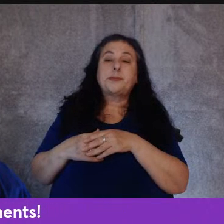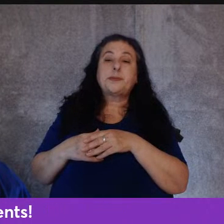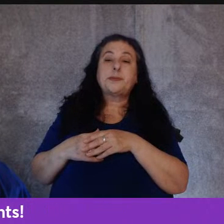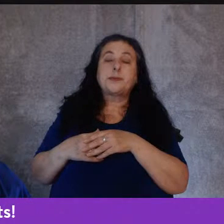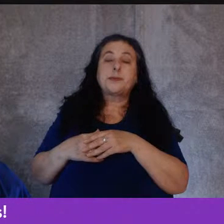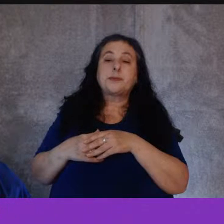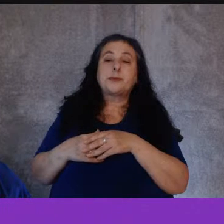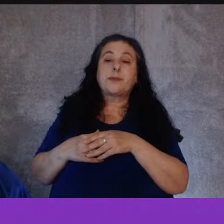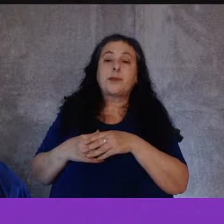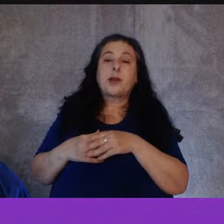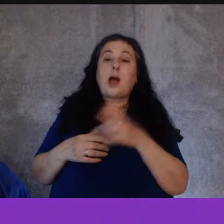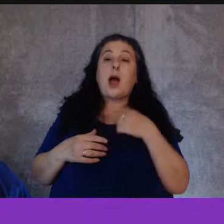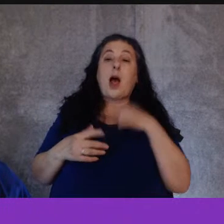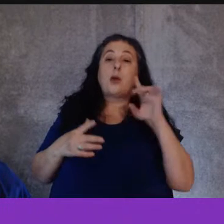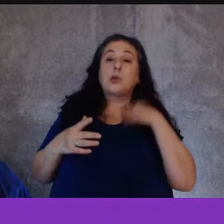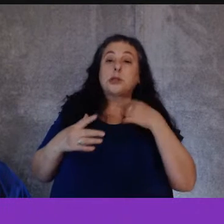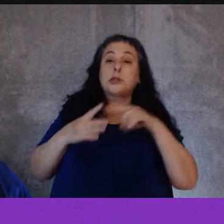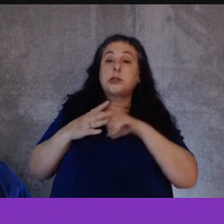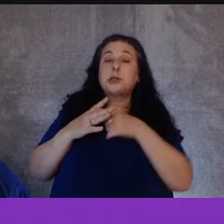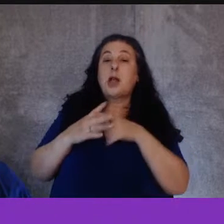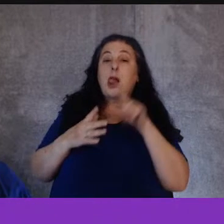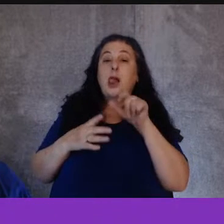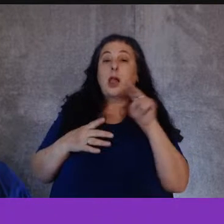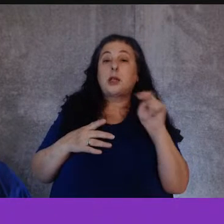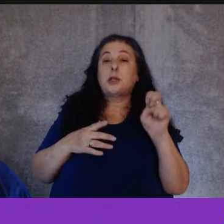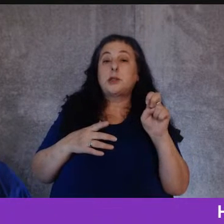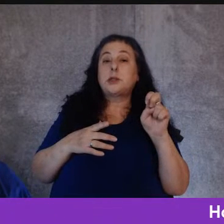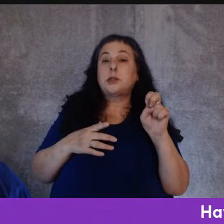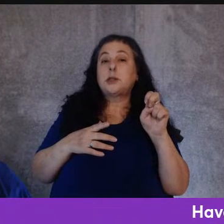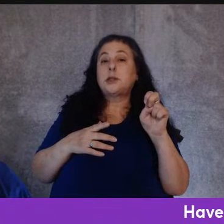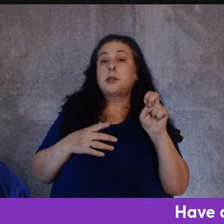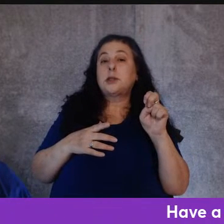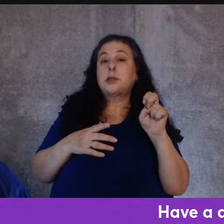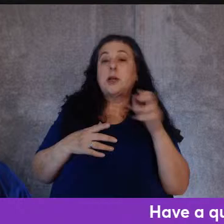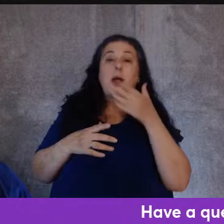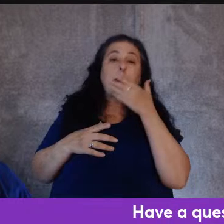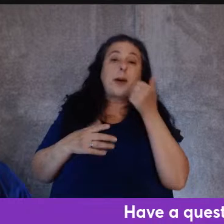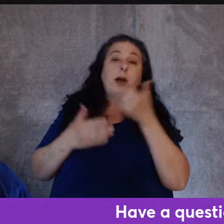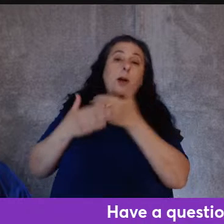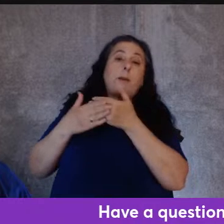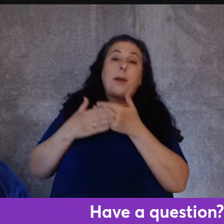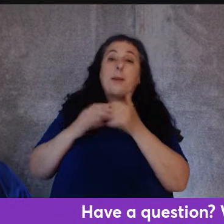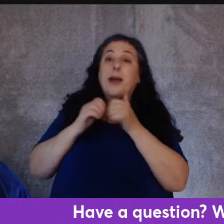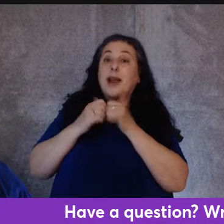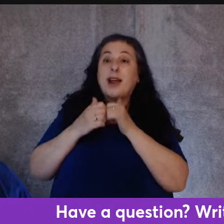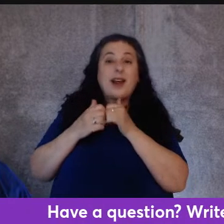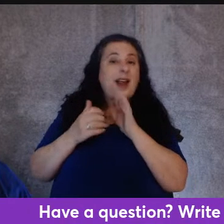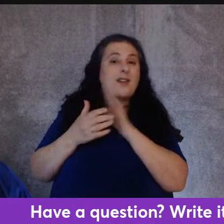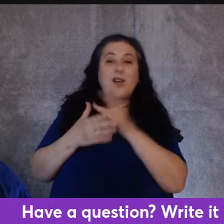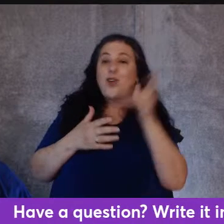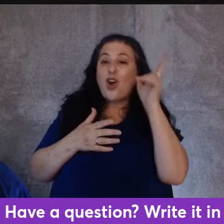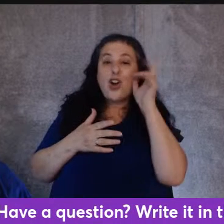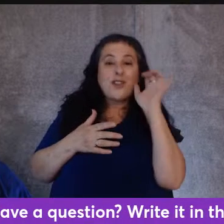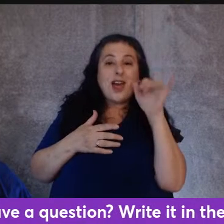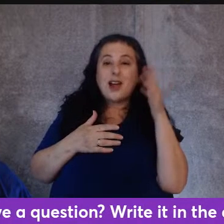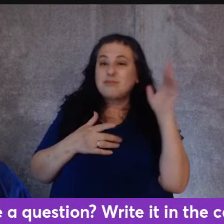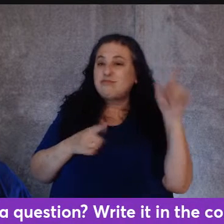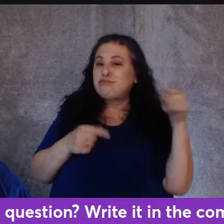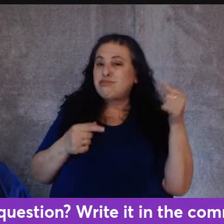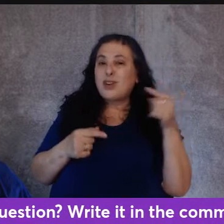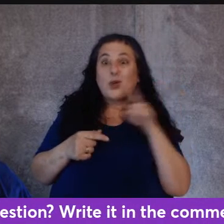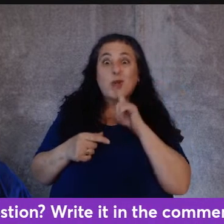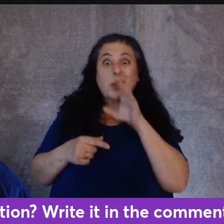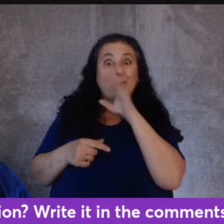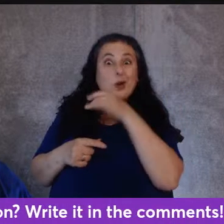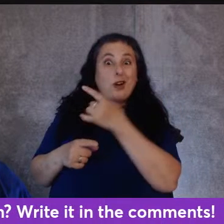I'll start off. Lynn, the Better Baby contest, that's something I'd never heard of, and that's really weird, huh?